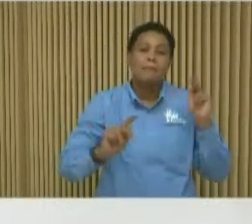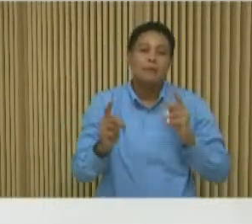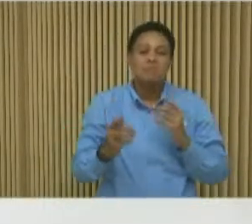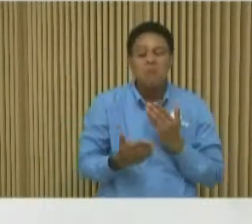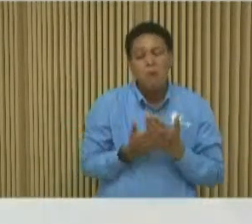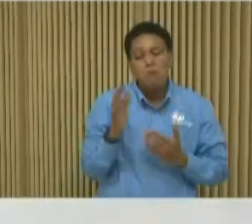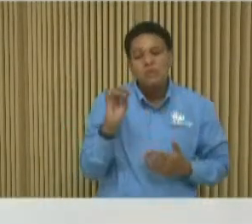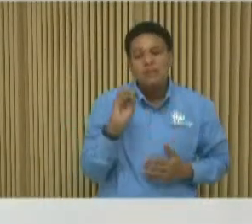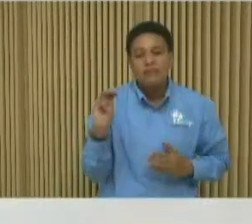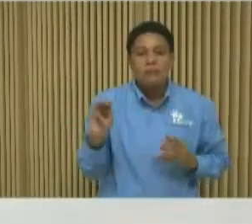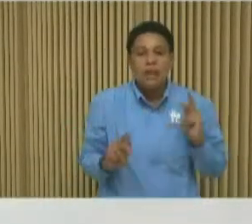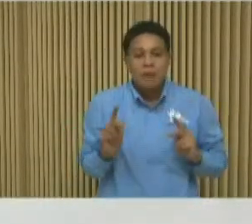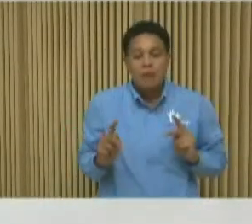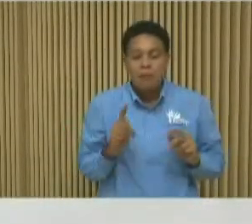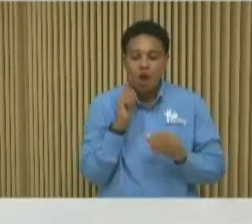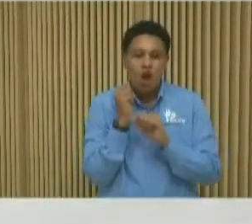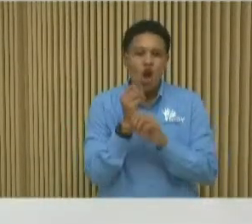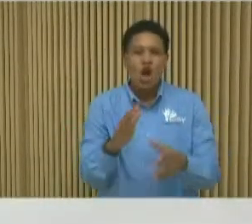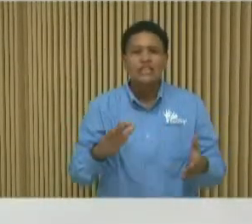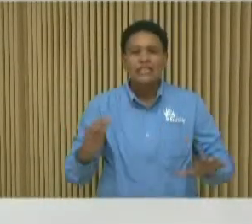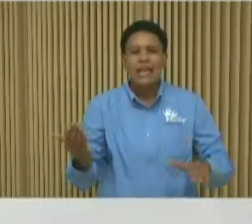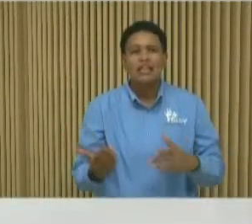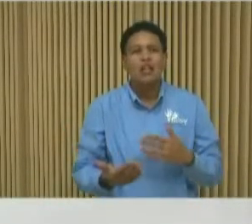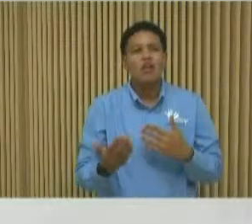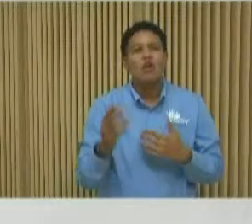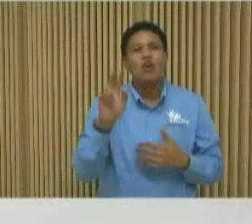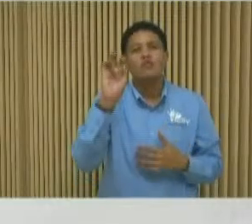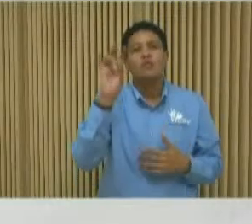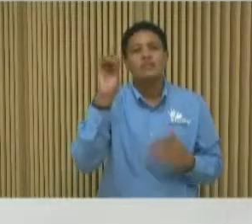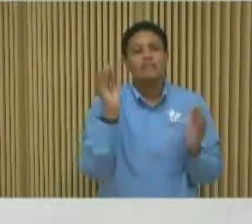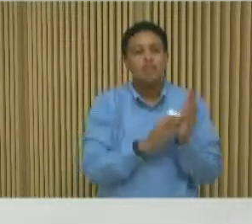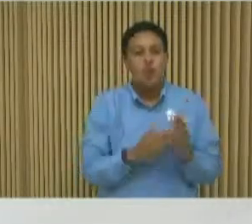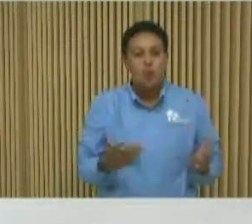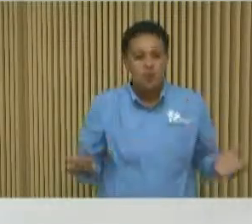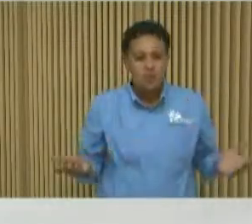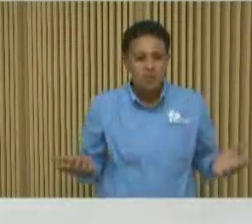million, and caused the death of over 270,000.